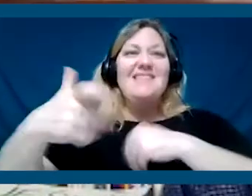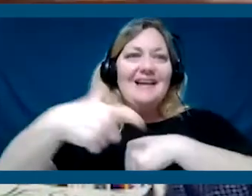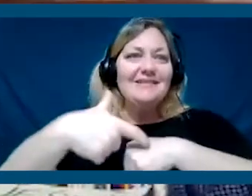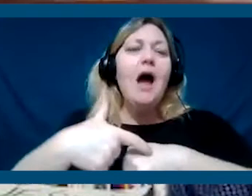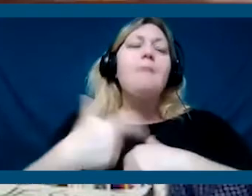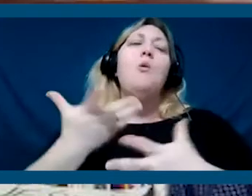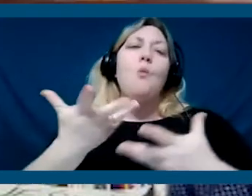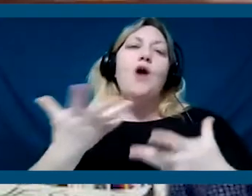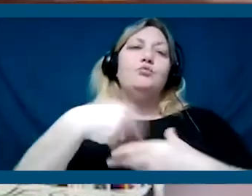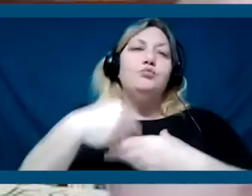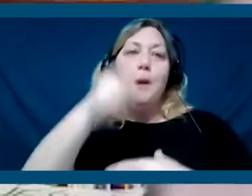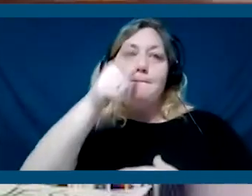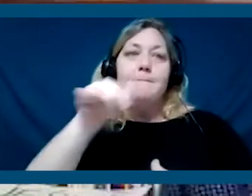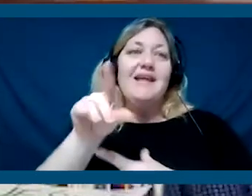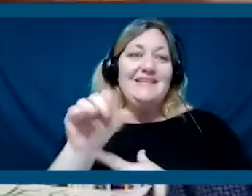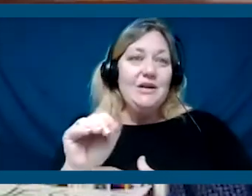to add Latino Muslims,